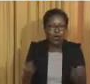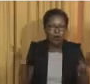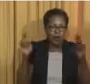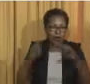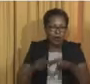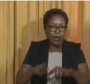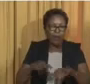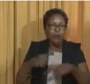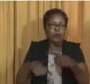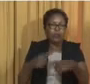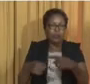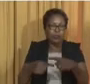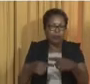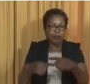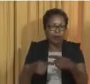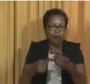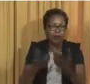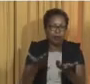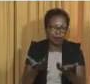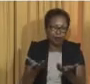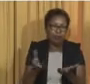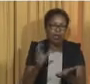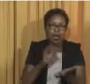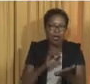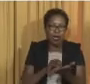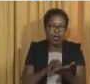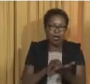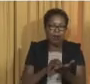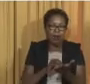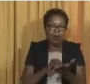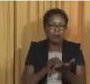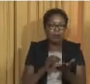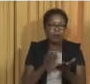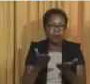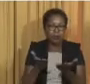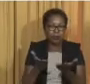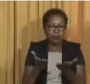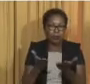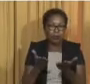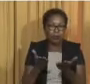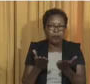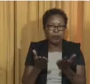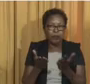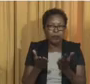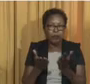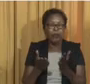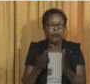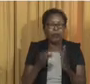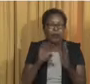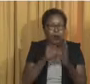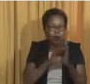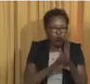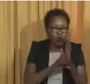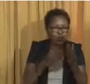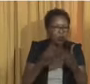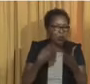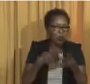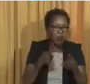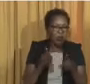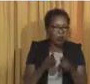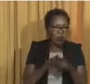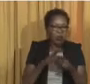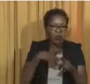process. Comparatively, the Independence Constitution had undergone 12 major amendments by its